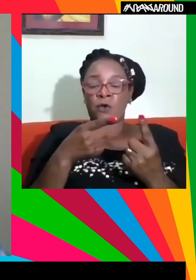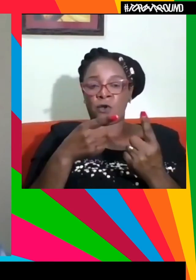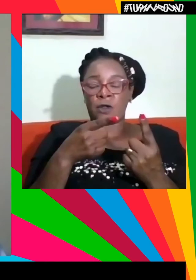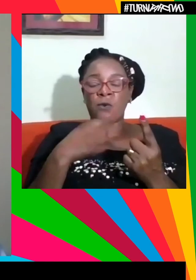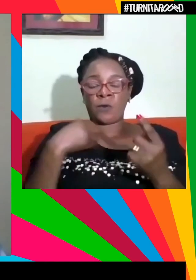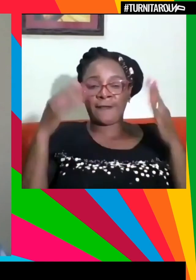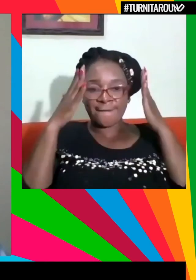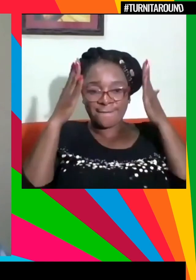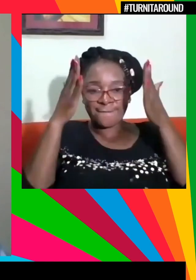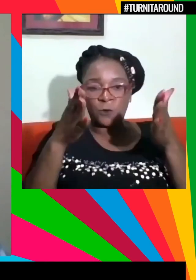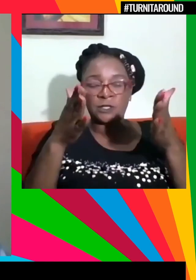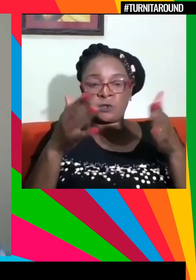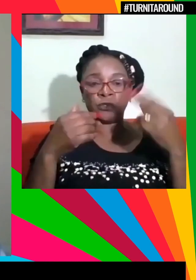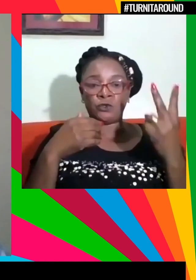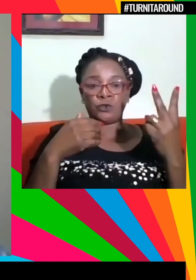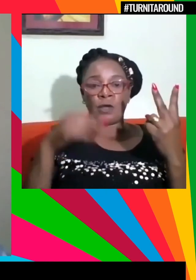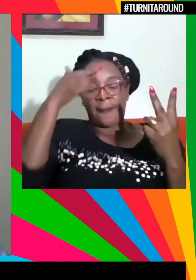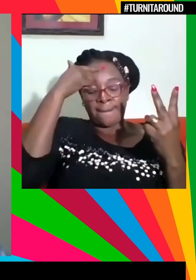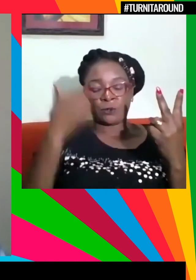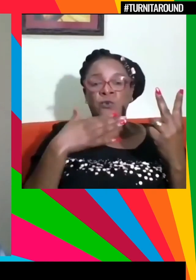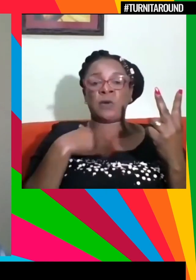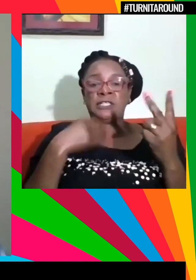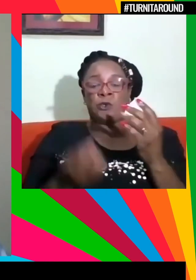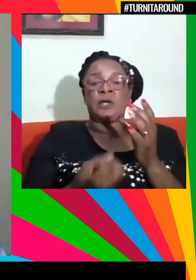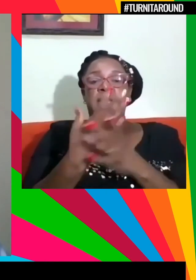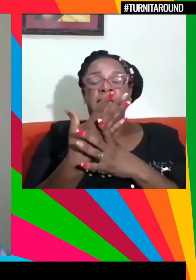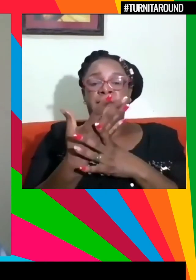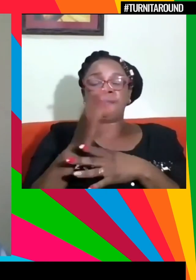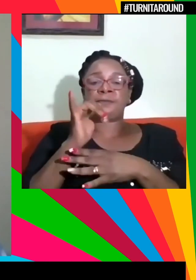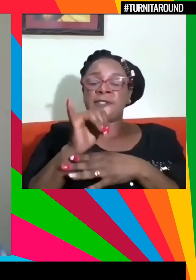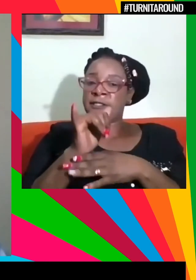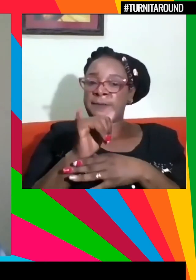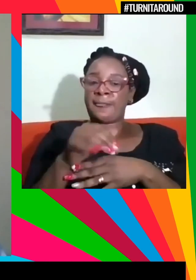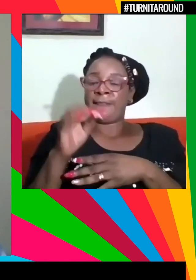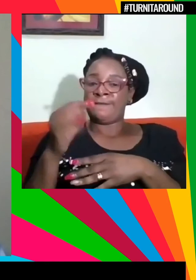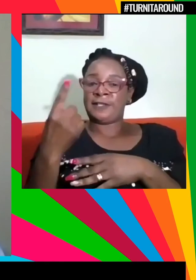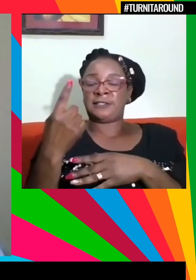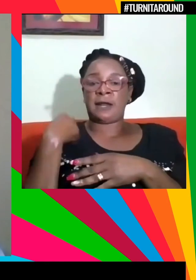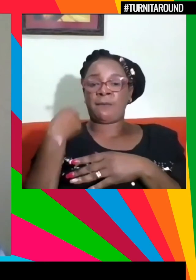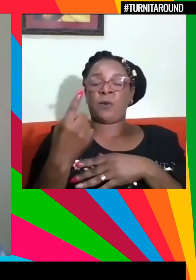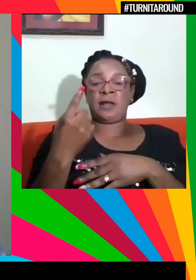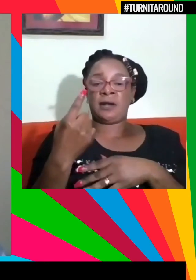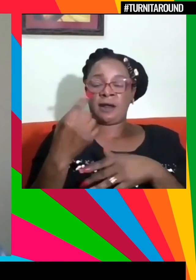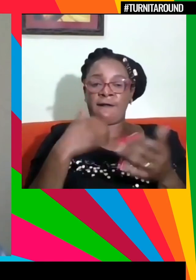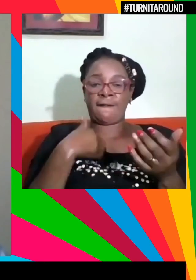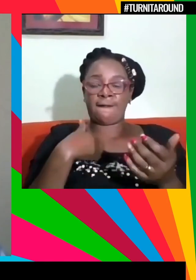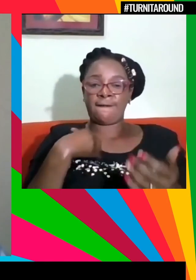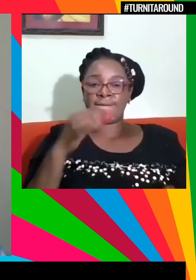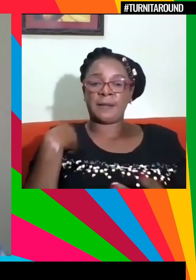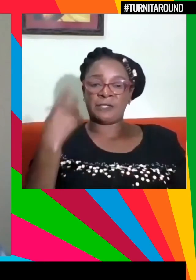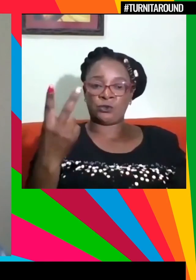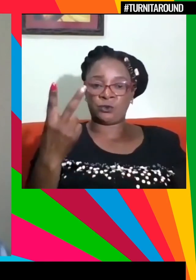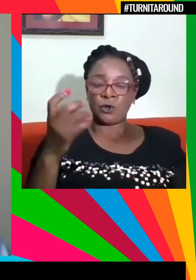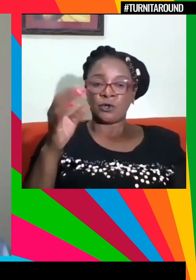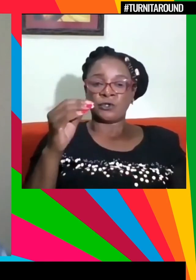on two because we wanted to create a roadmap for ourselves. The first, you know, number one, we're going to tackle first and then move on to number two. So we